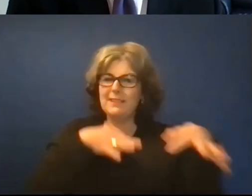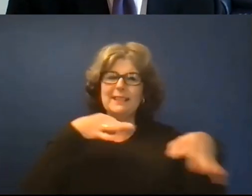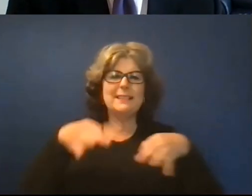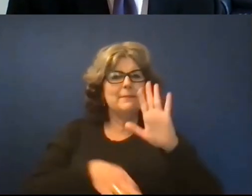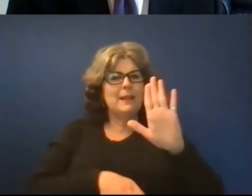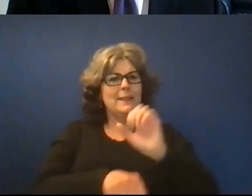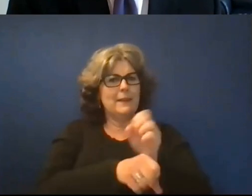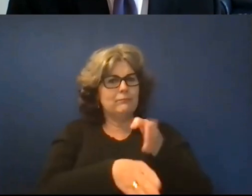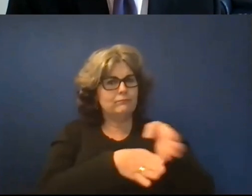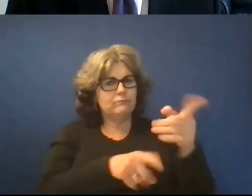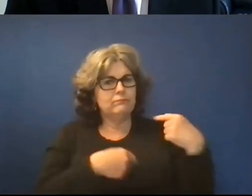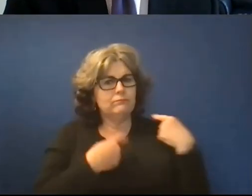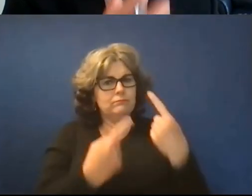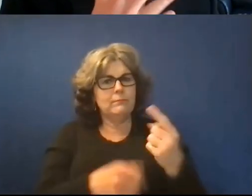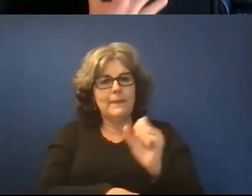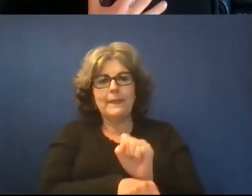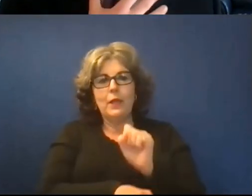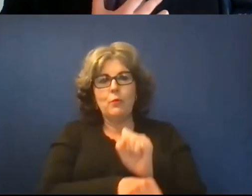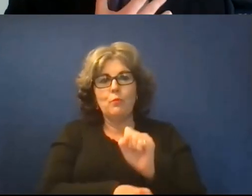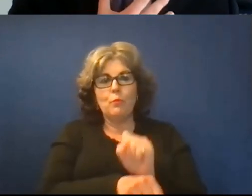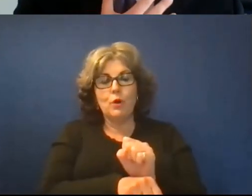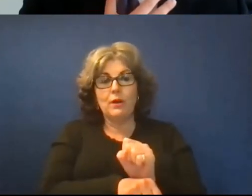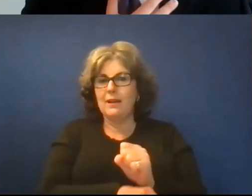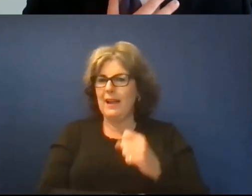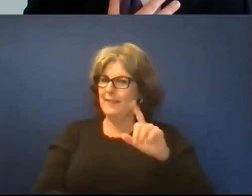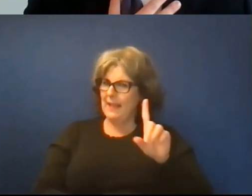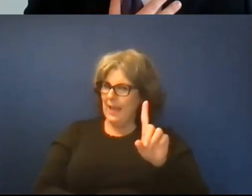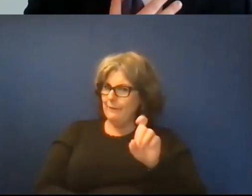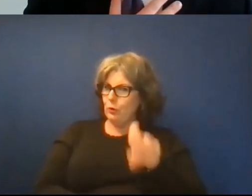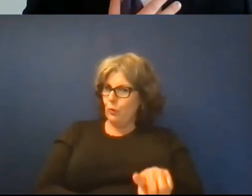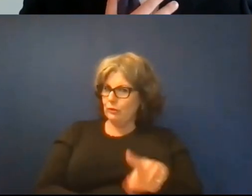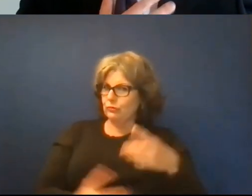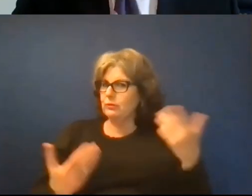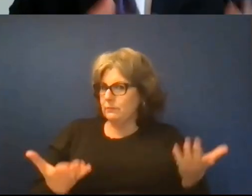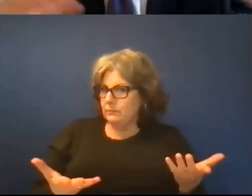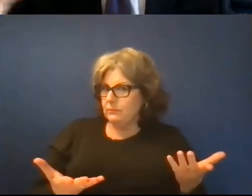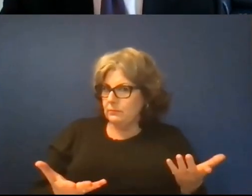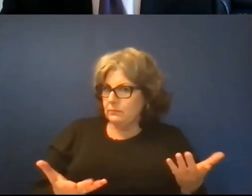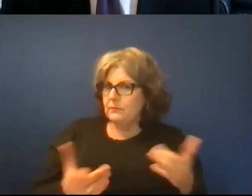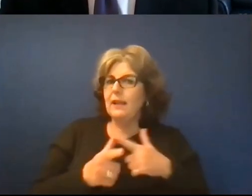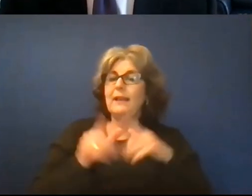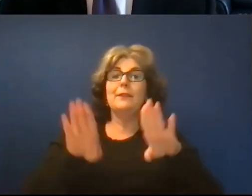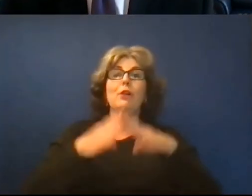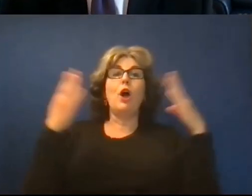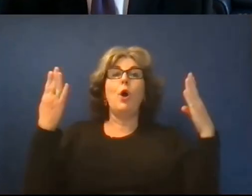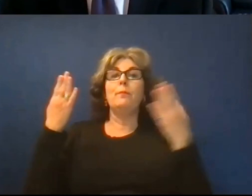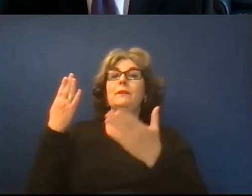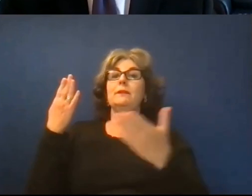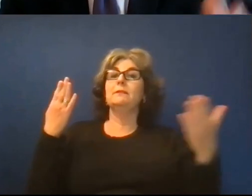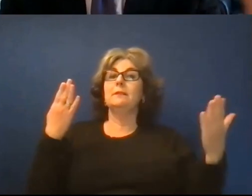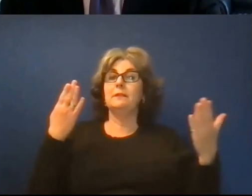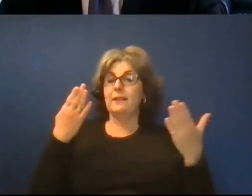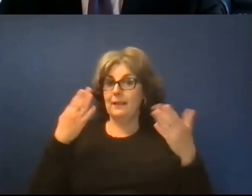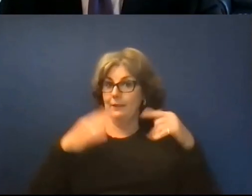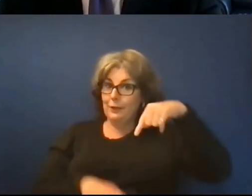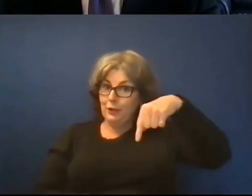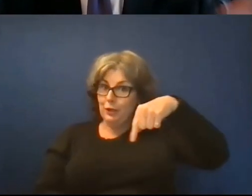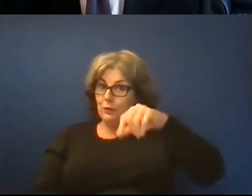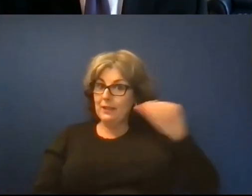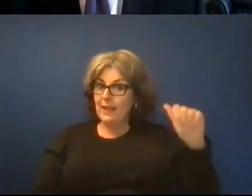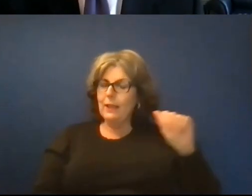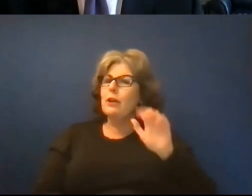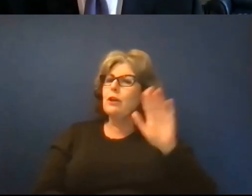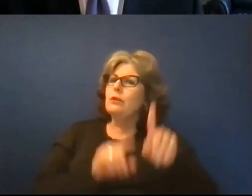of work that they do. And I have a question for them. And then I'm going to open it up to the questions in the Q&A. So you can start to